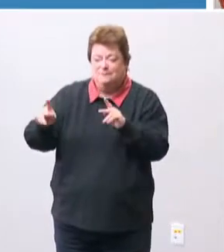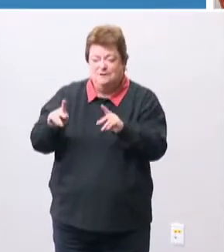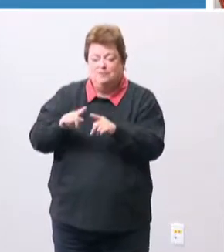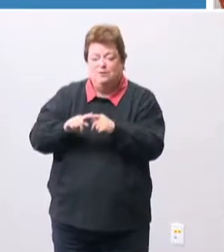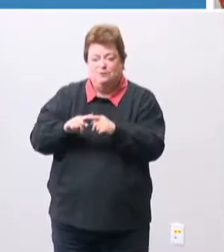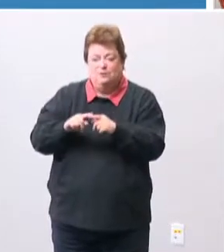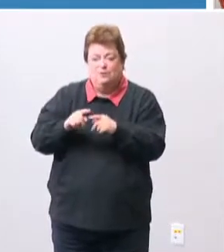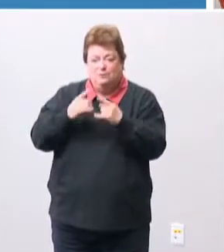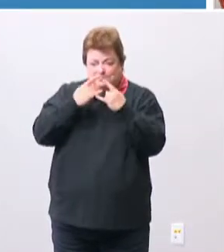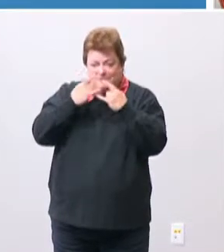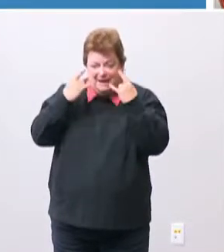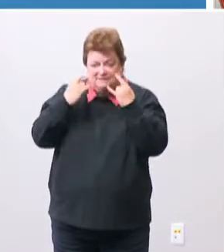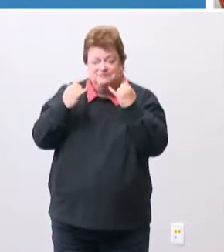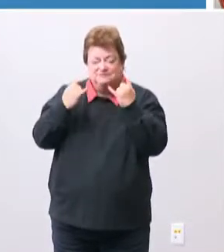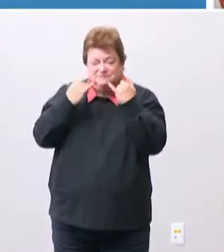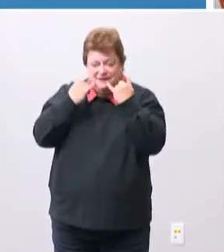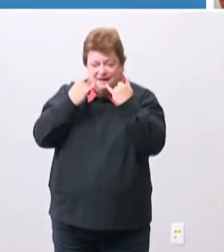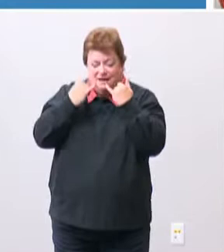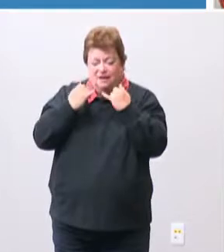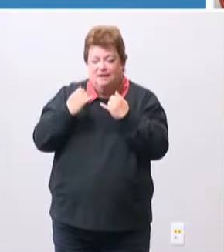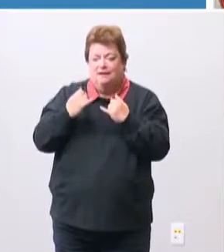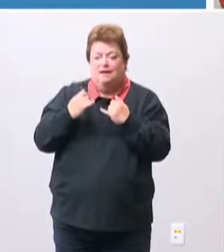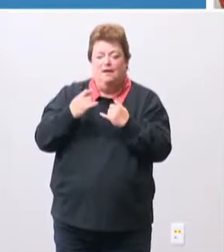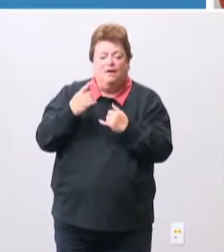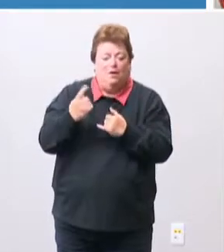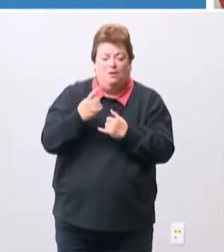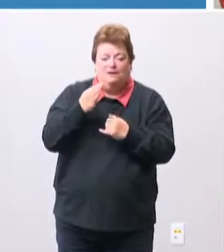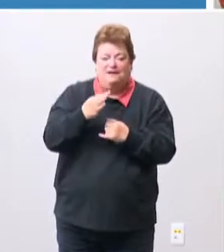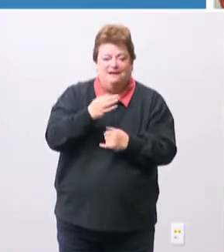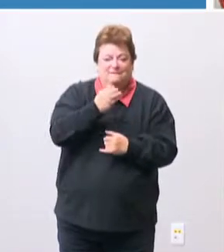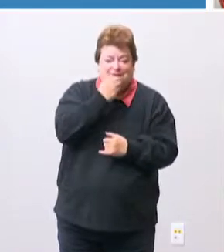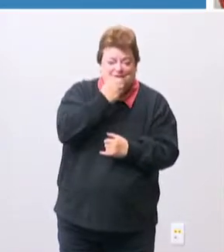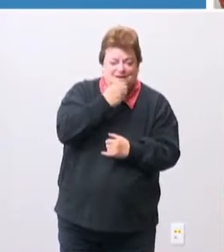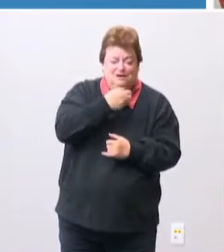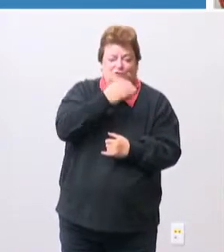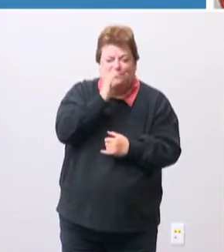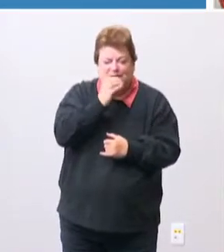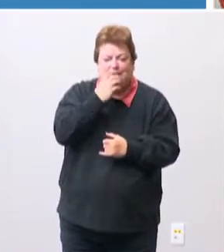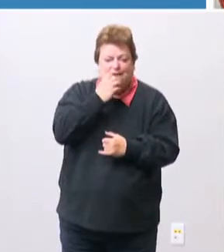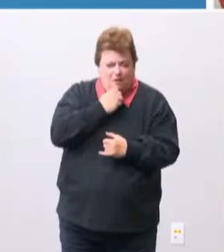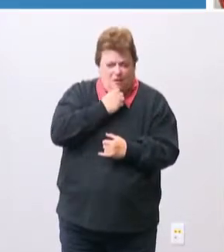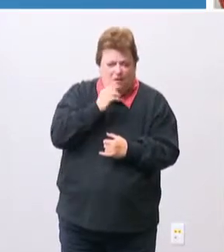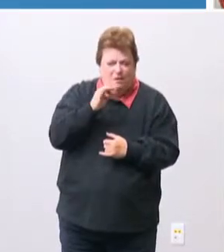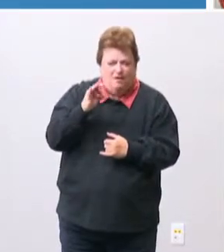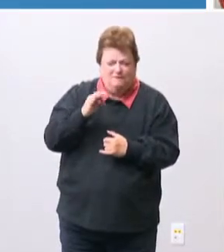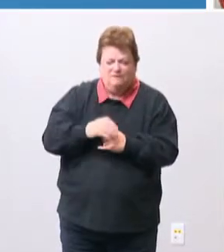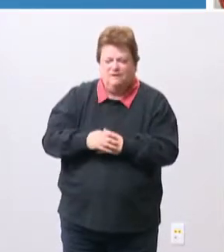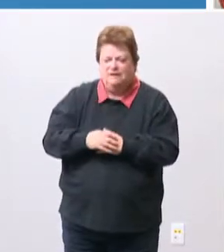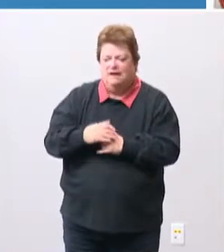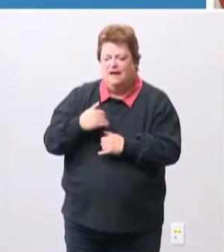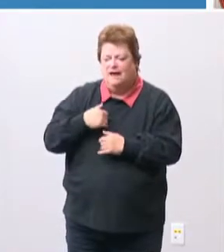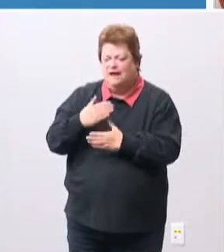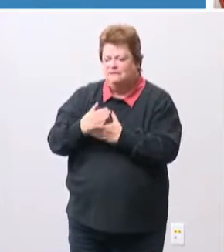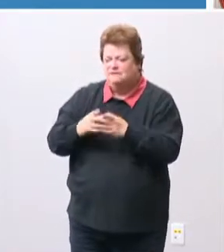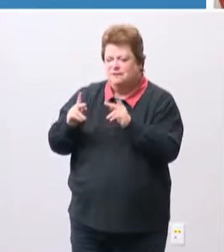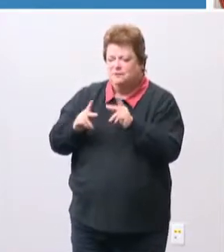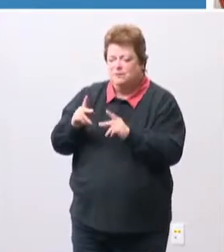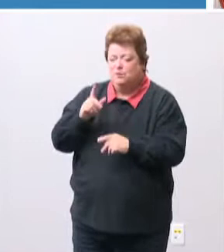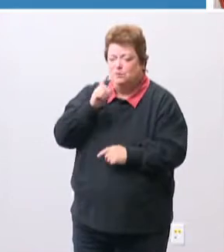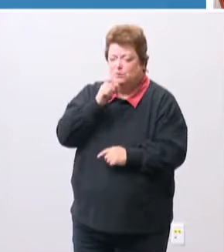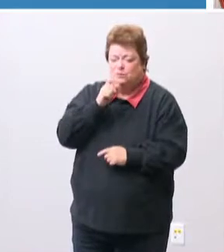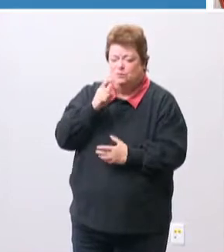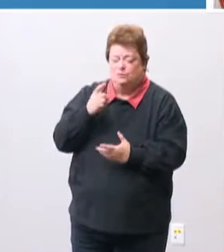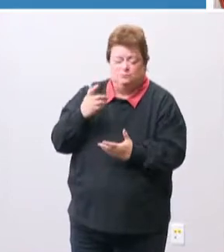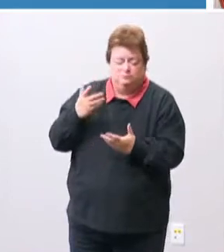masks on, and unless they're eating or drinking. There are individuals that are just simply not